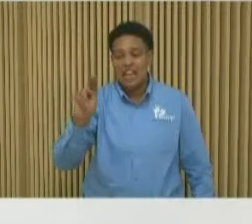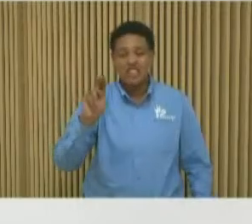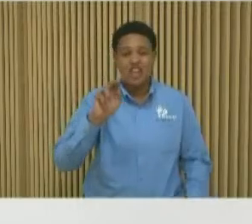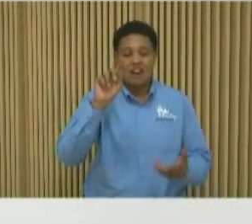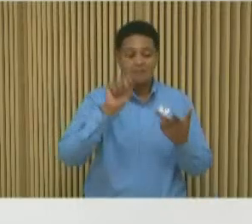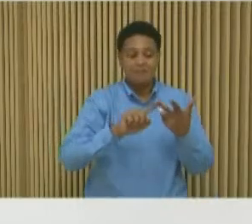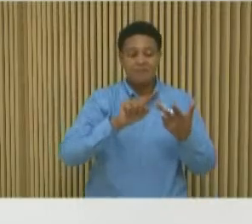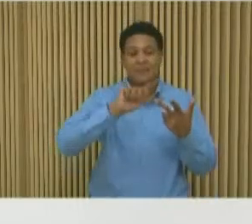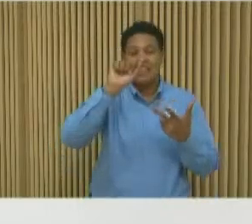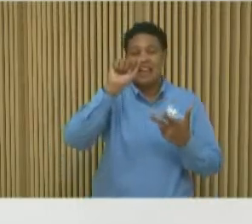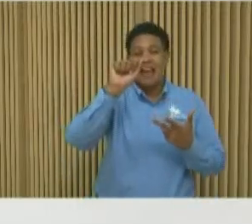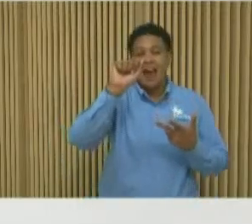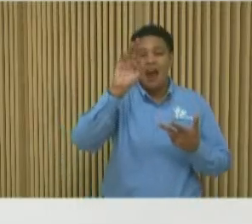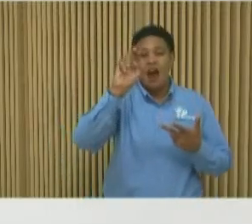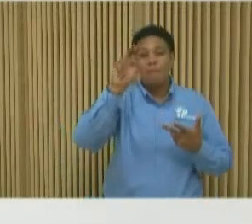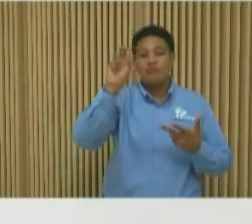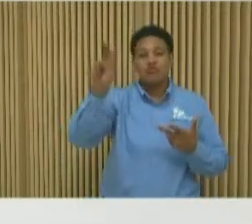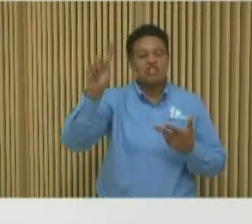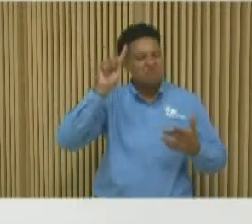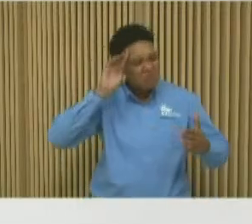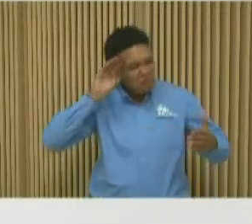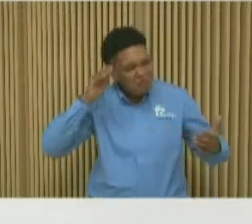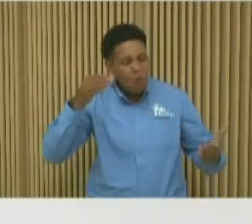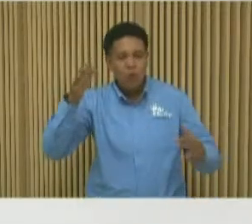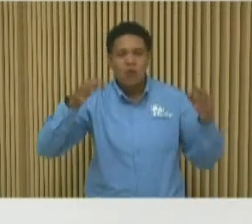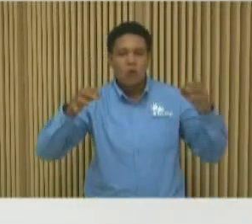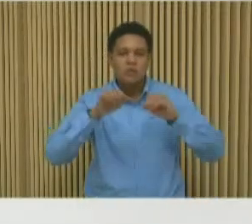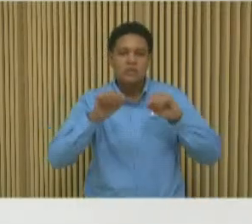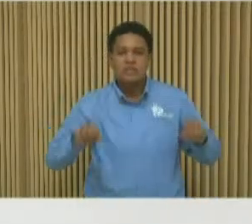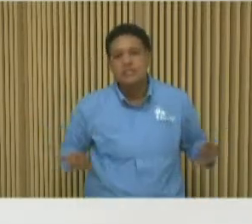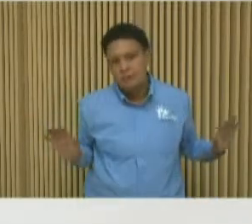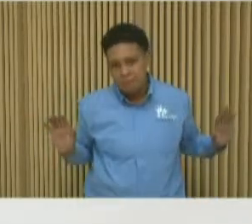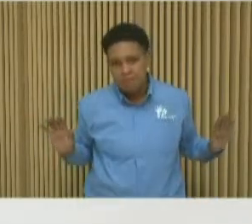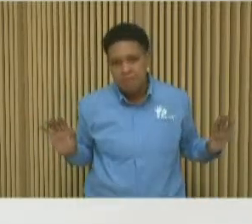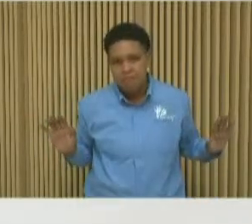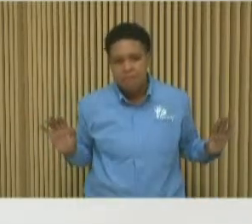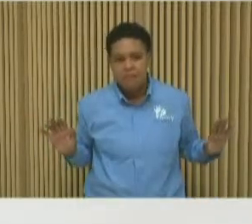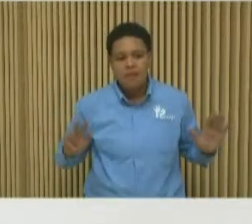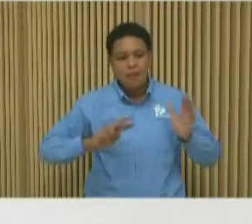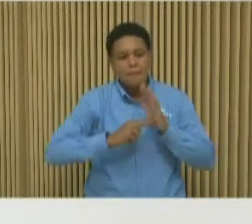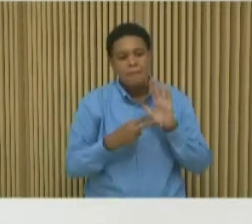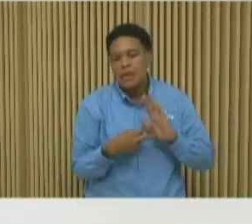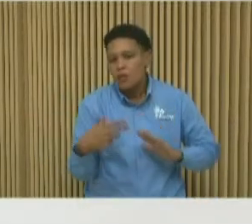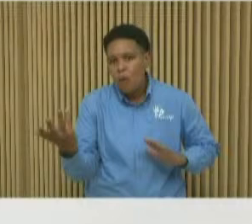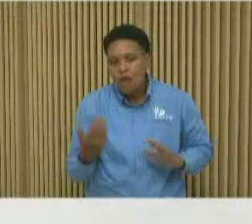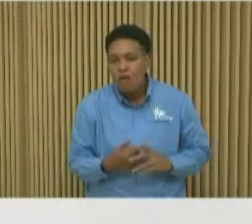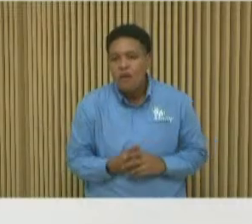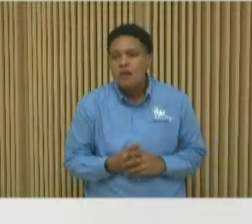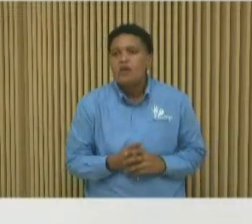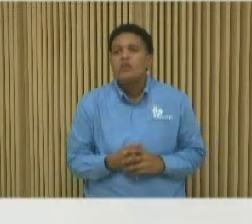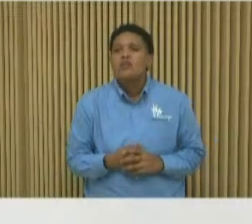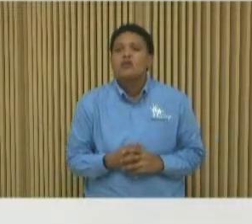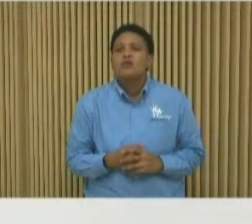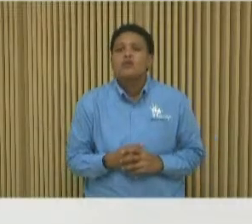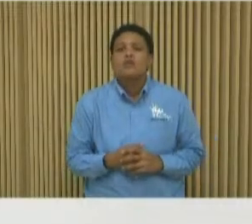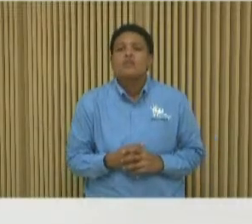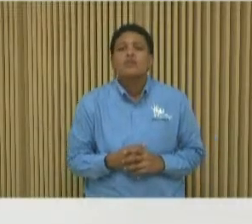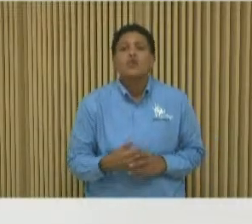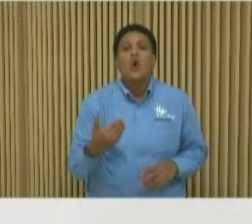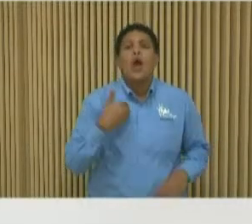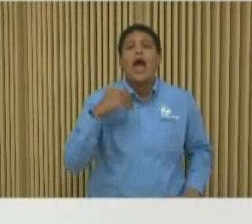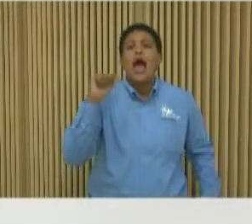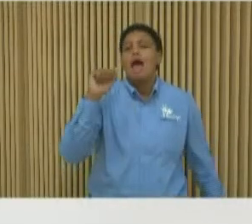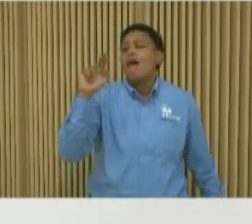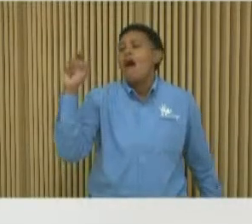arbitration, the focus of their court system. Right. In other words, you have arbitration